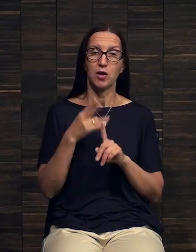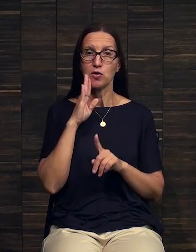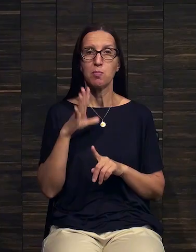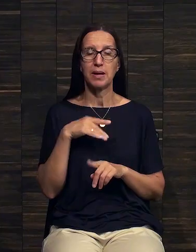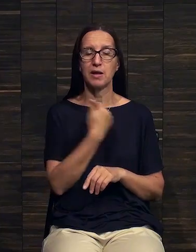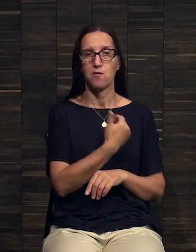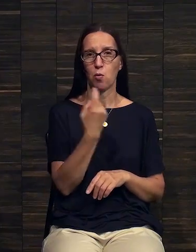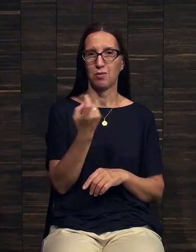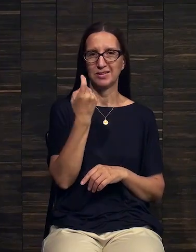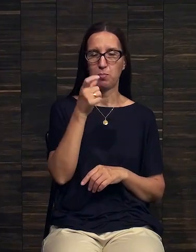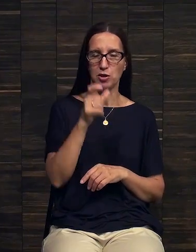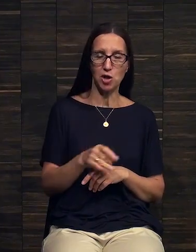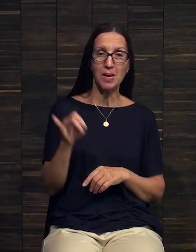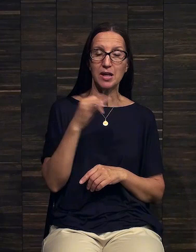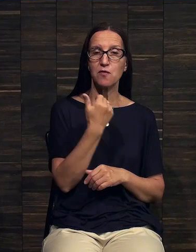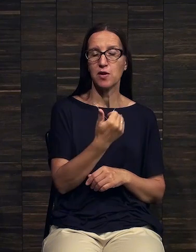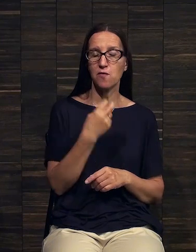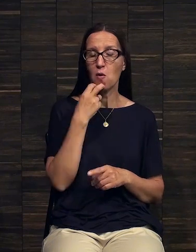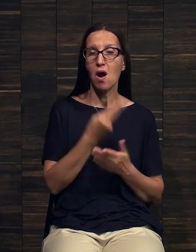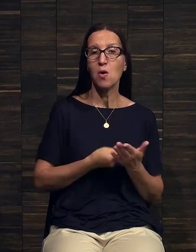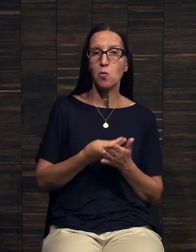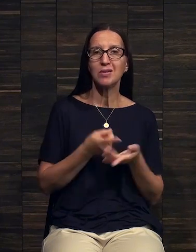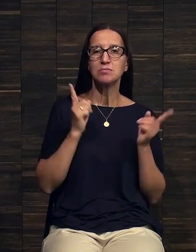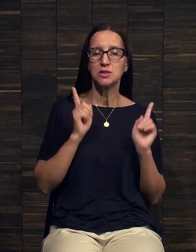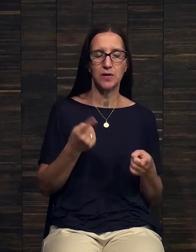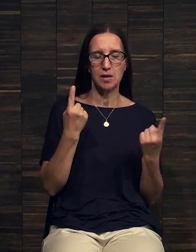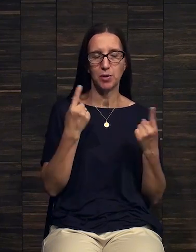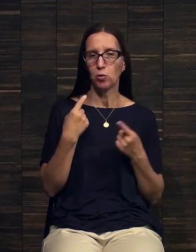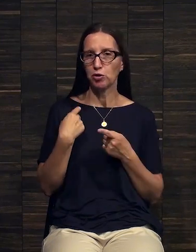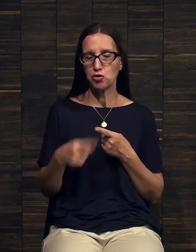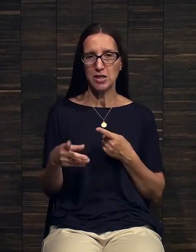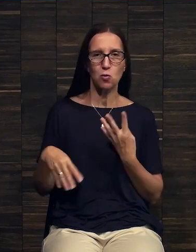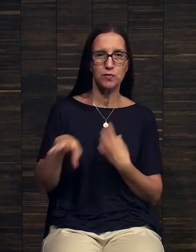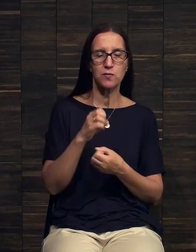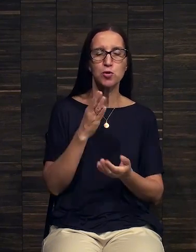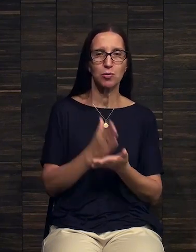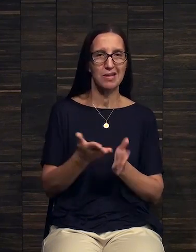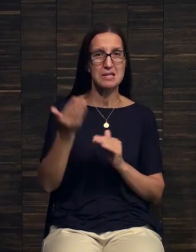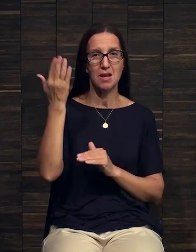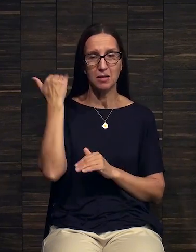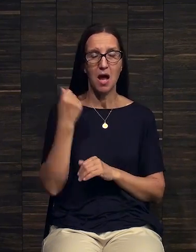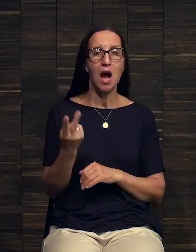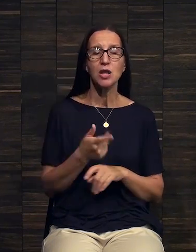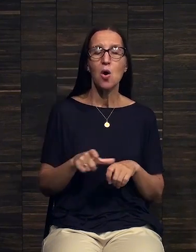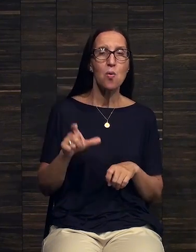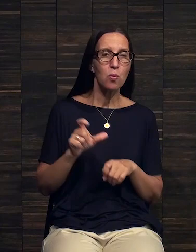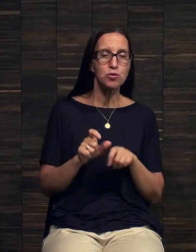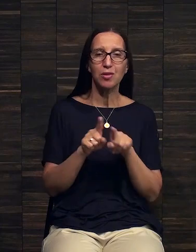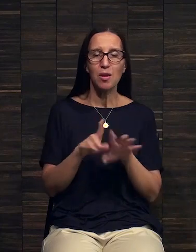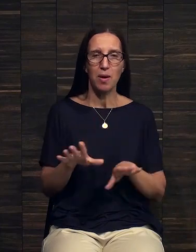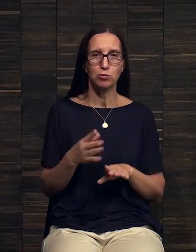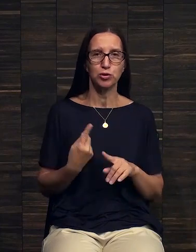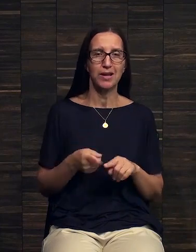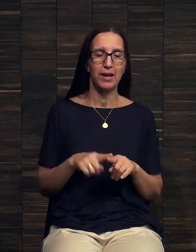his wife and another woman, and in his comics they are so much different from the rest.